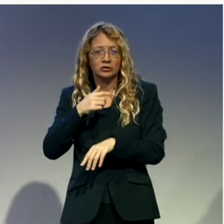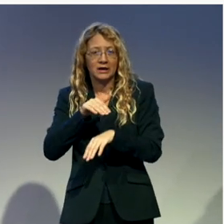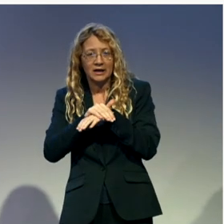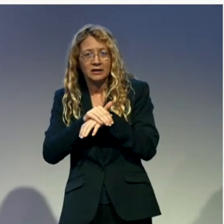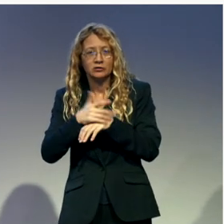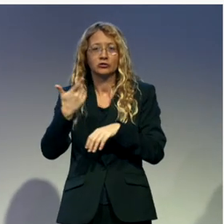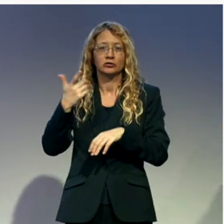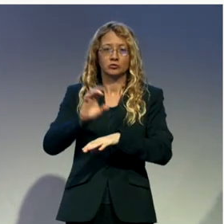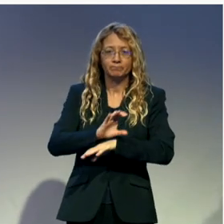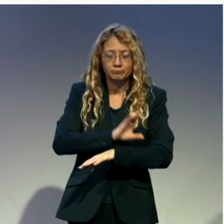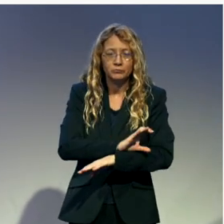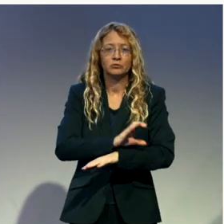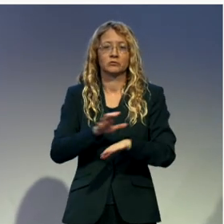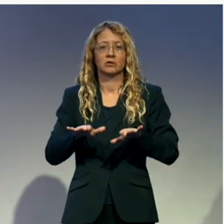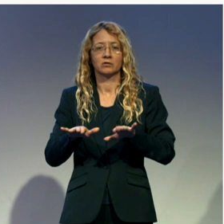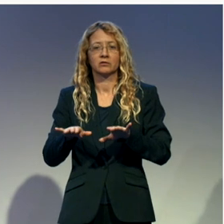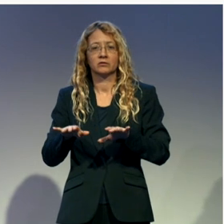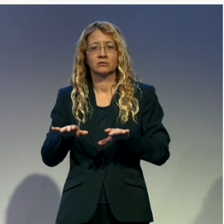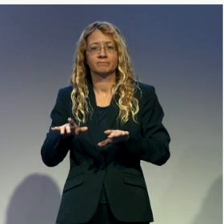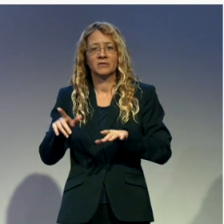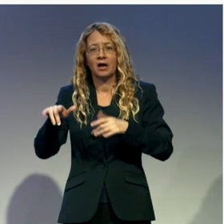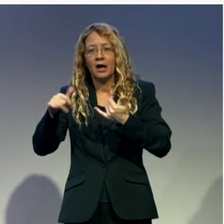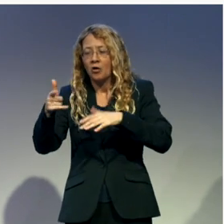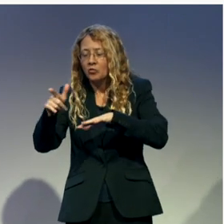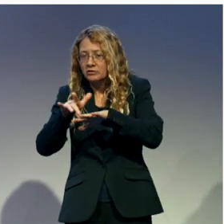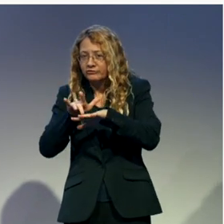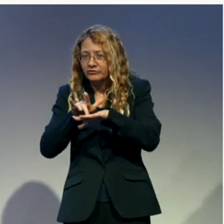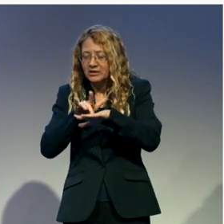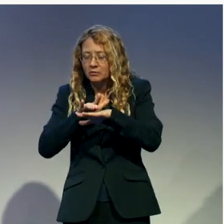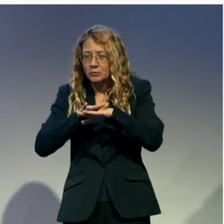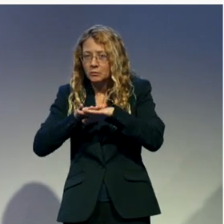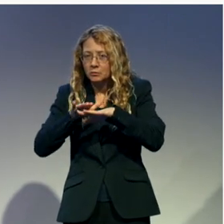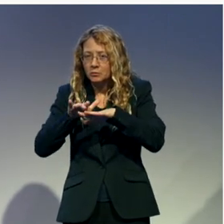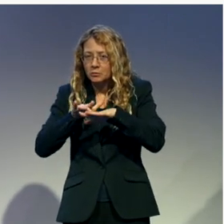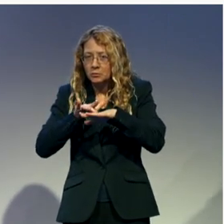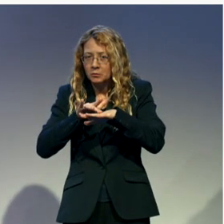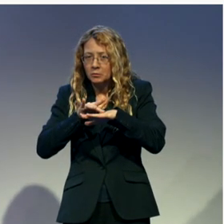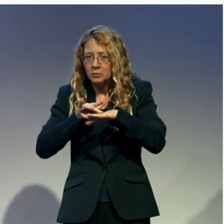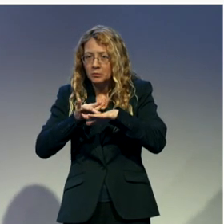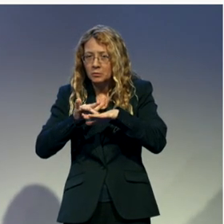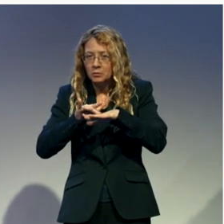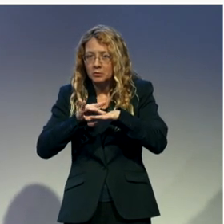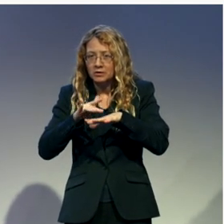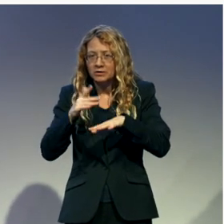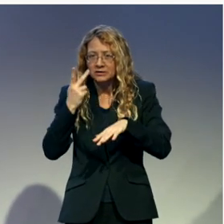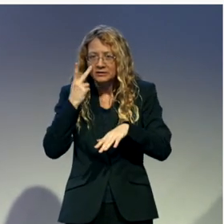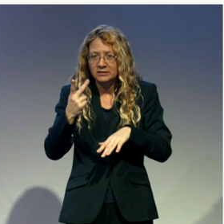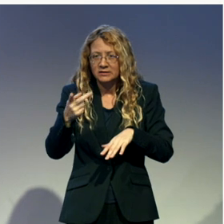not really be able to work very well on it. And once they are trained on theory about the whole